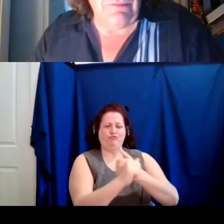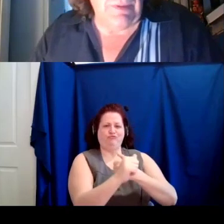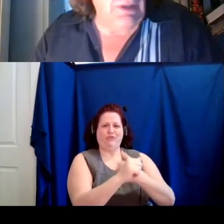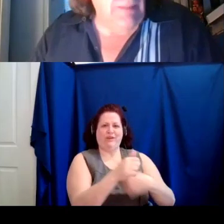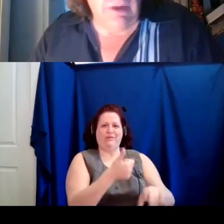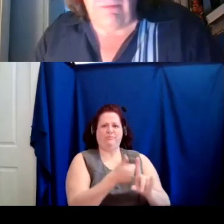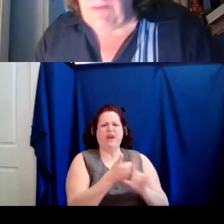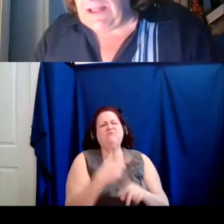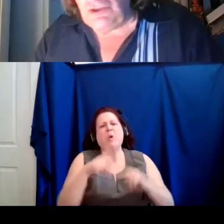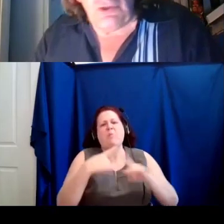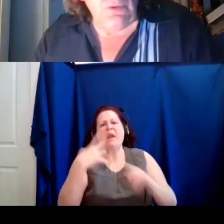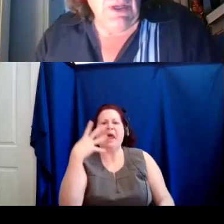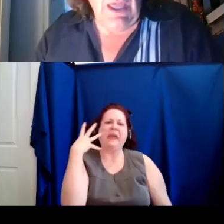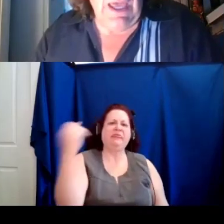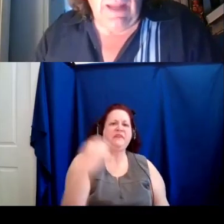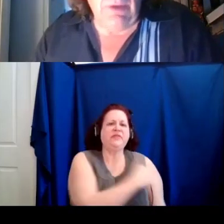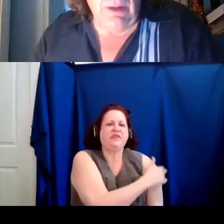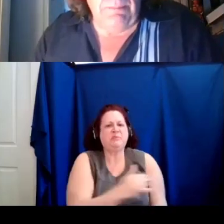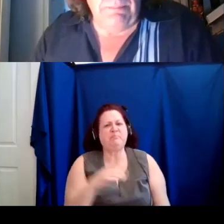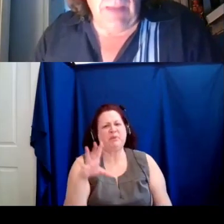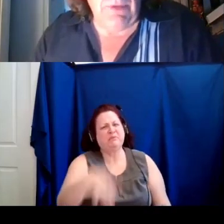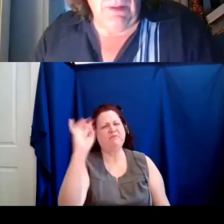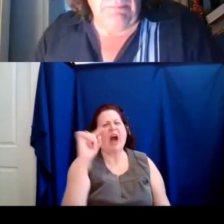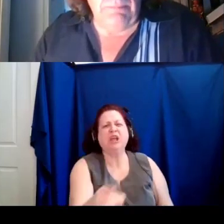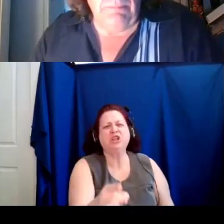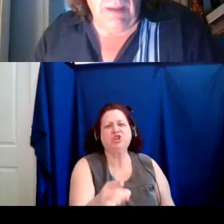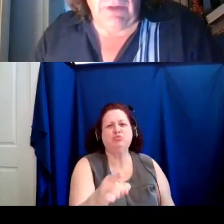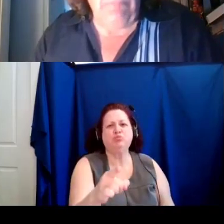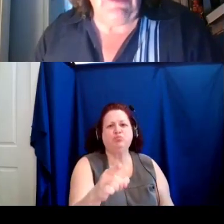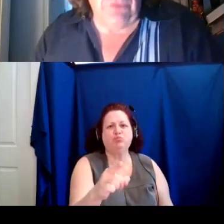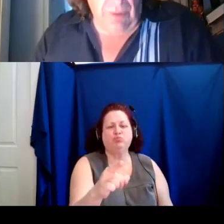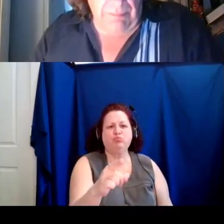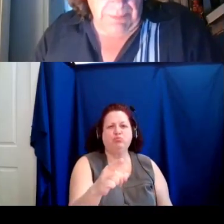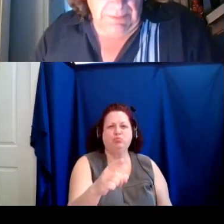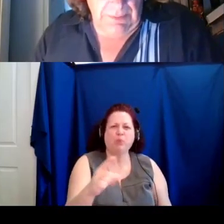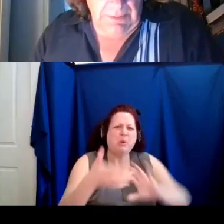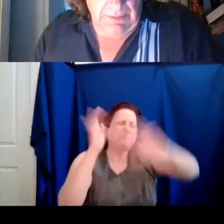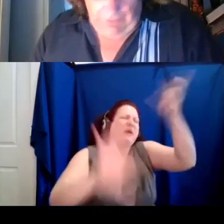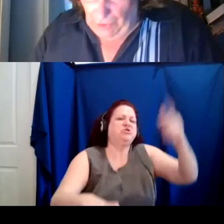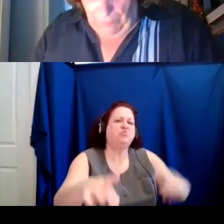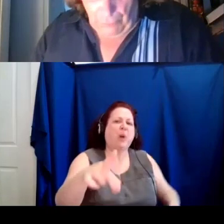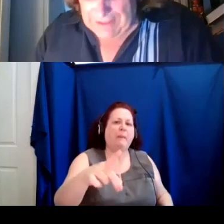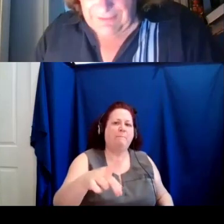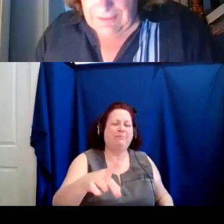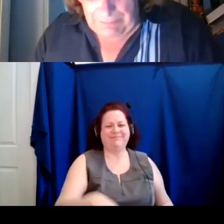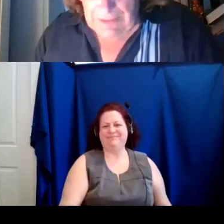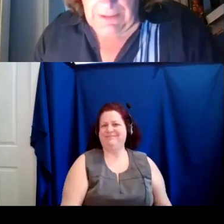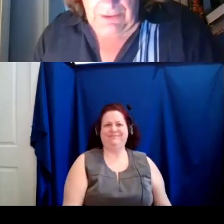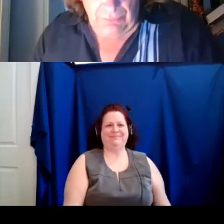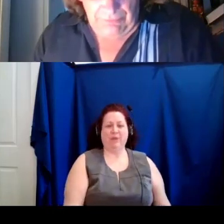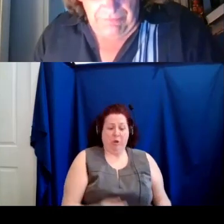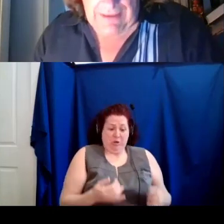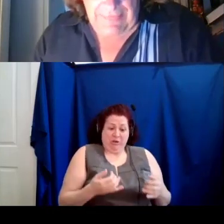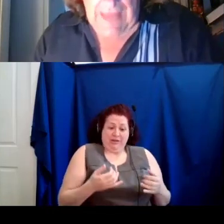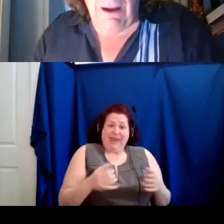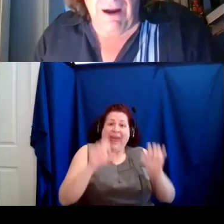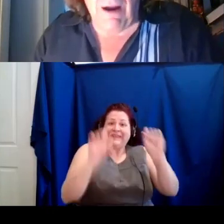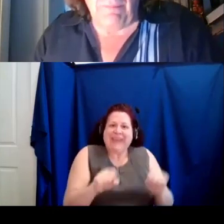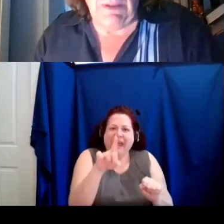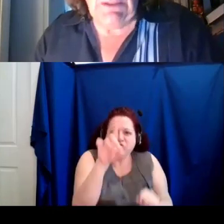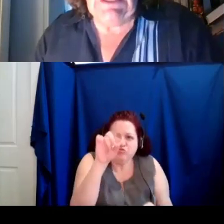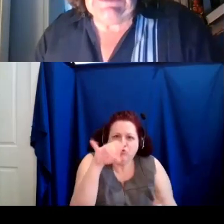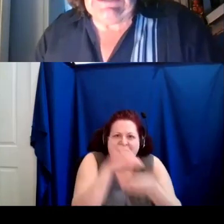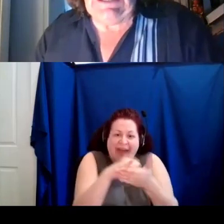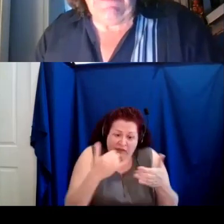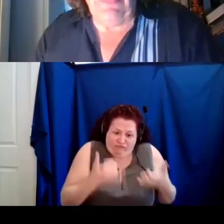this hospital, I'm going to find you and I'm going to mess you up. There's no present ability to affect that